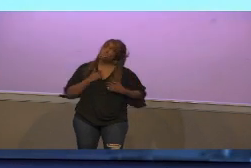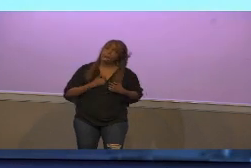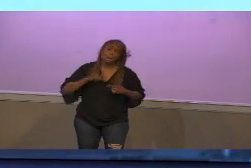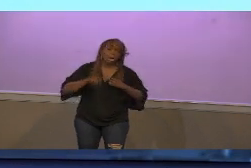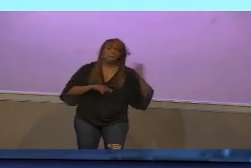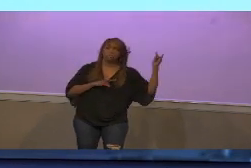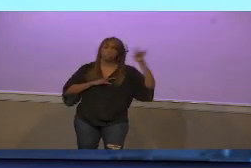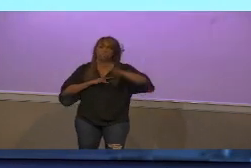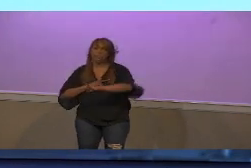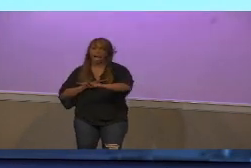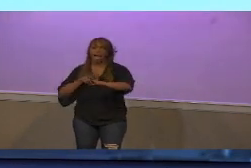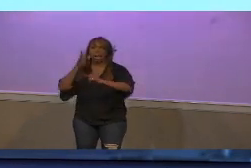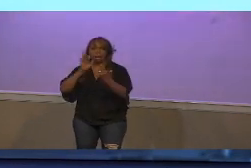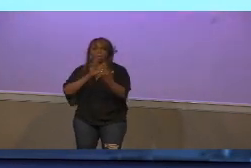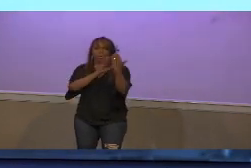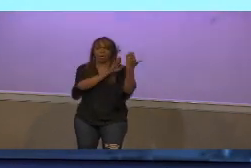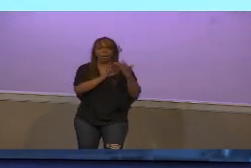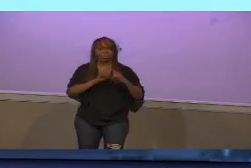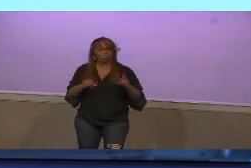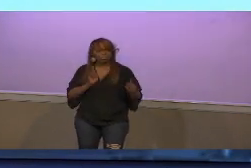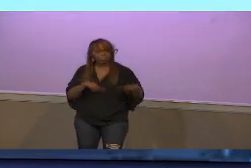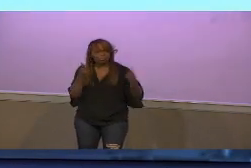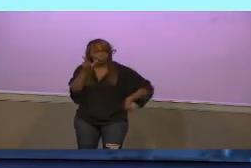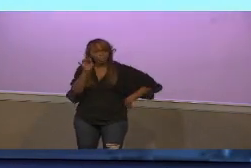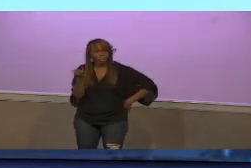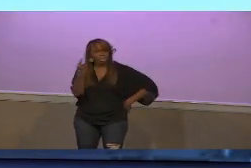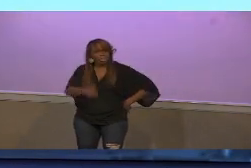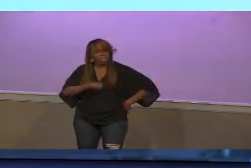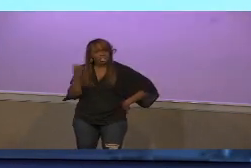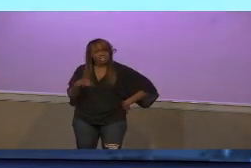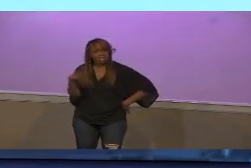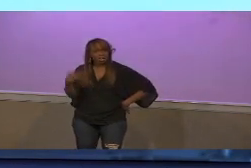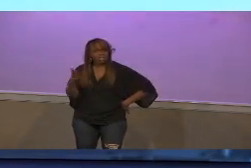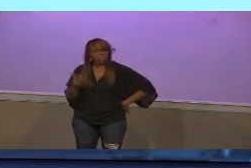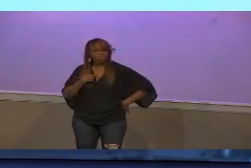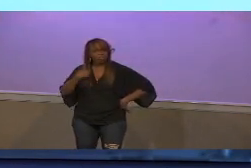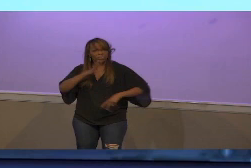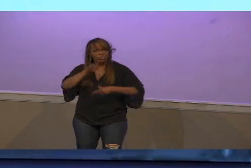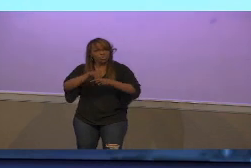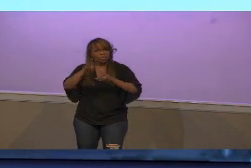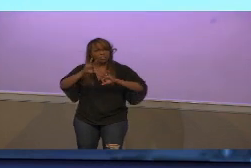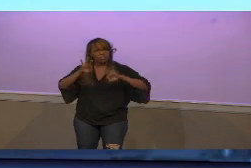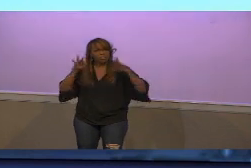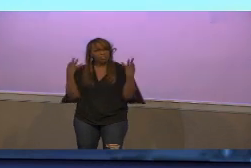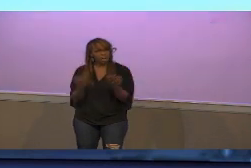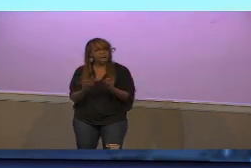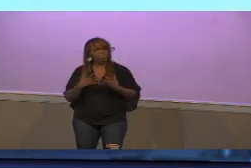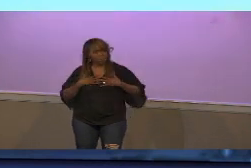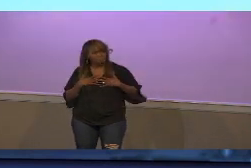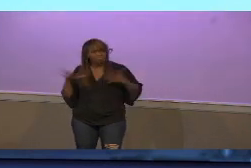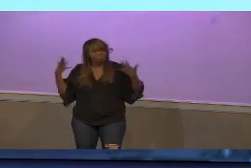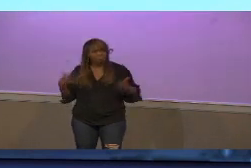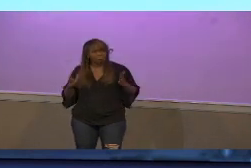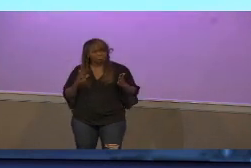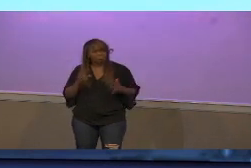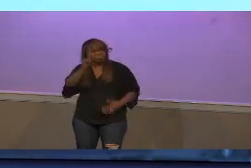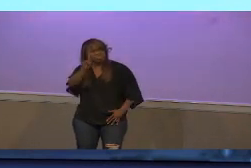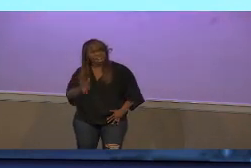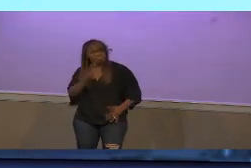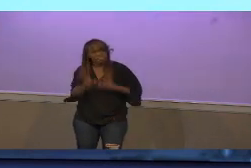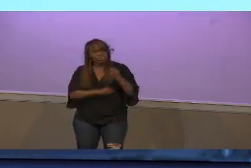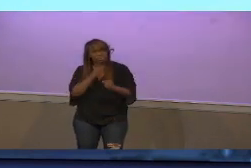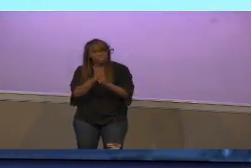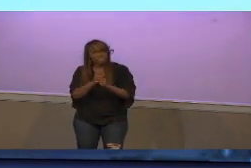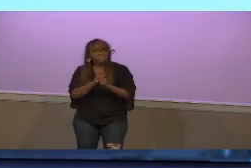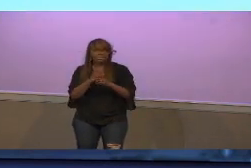be there in person, because after 21 years, I feel like I've been a part of this for half of those 21. And